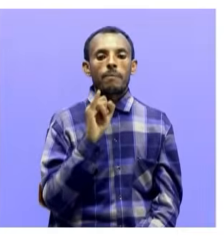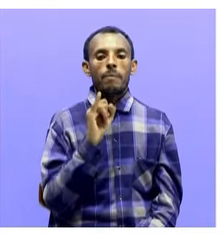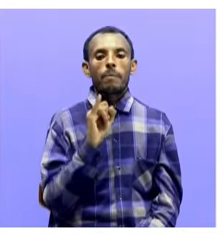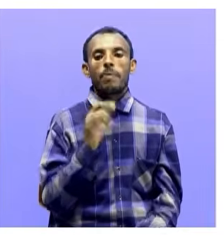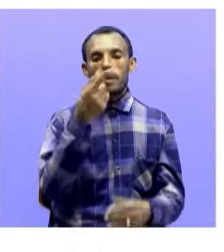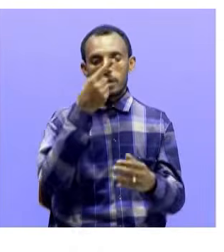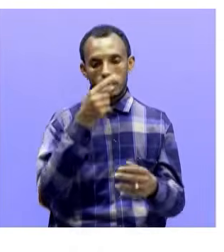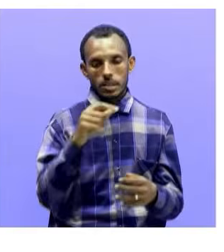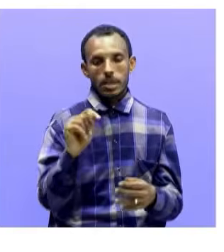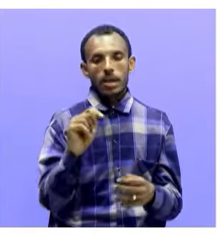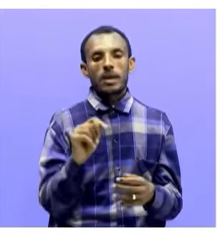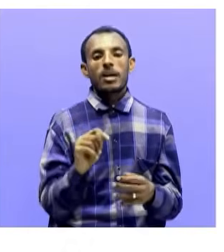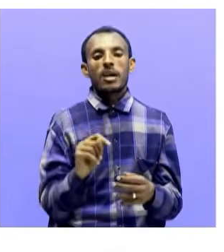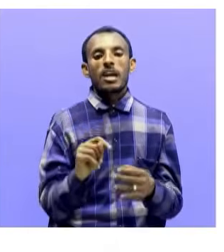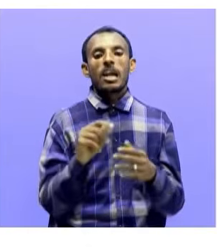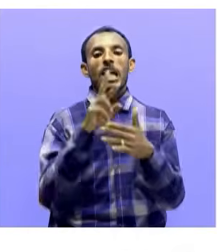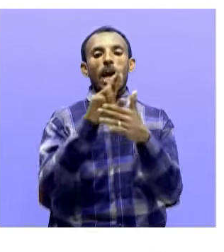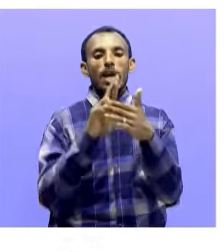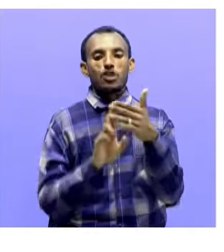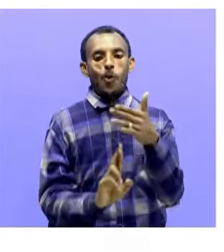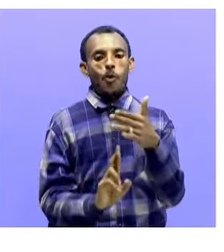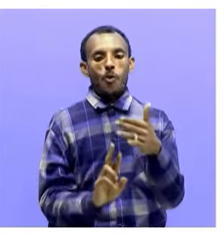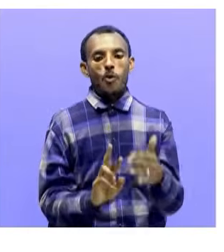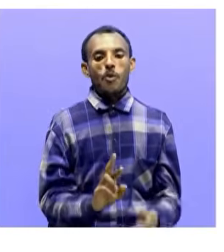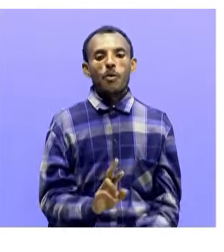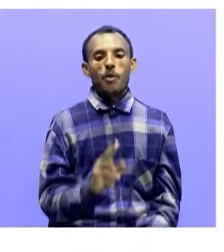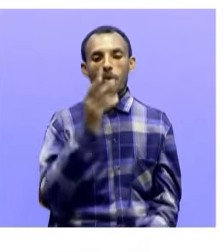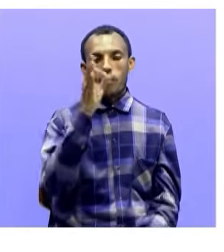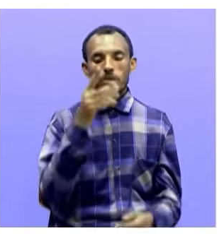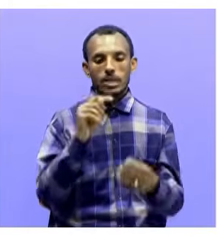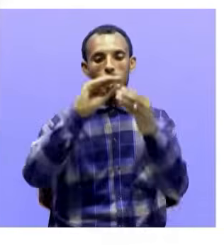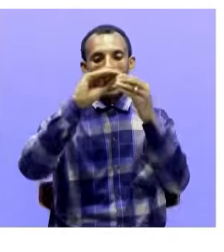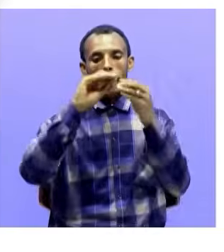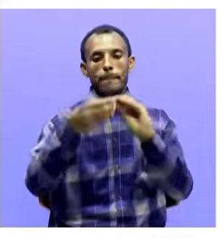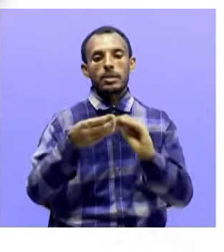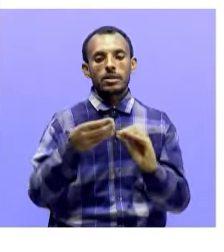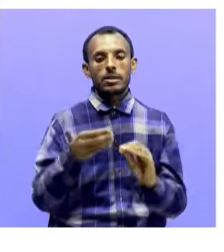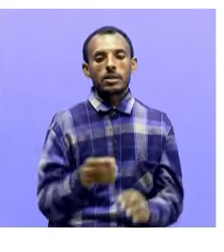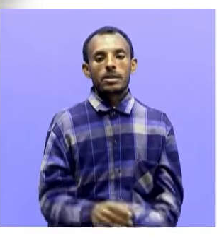the ratio of the numbers